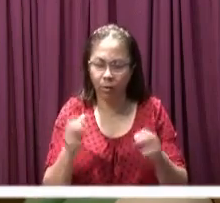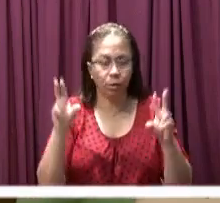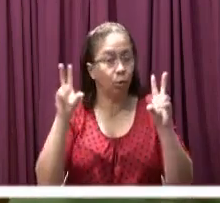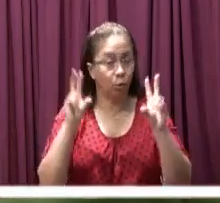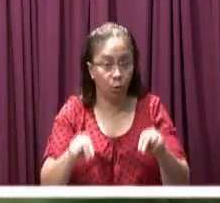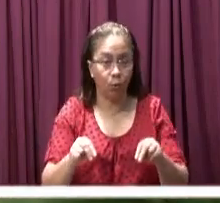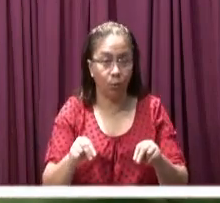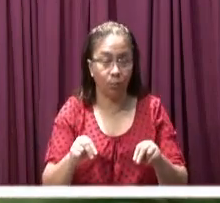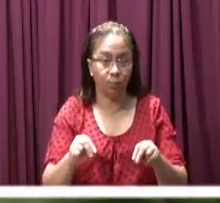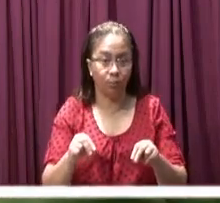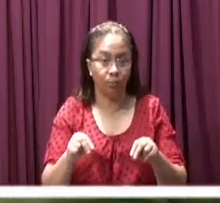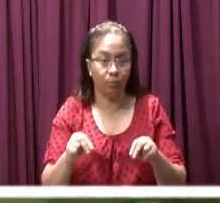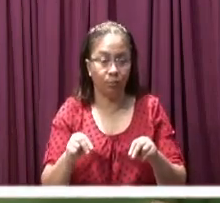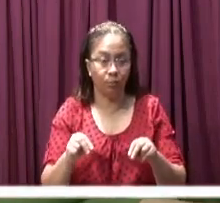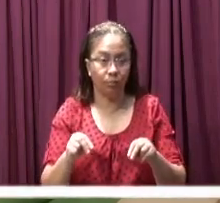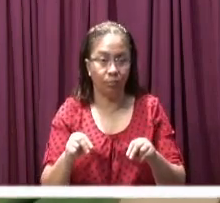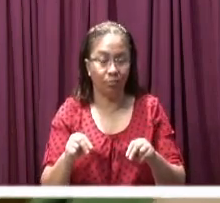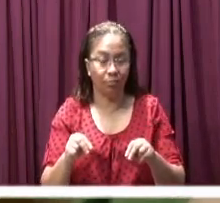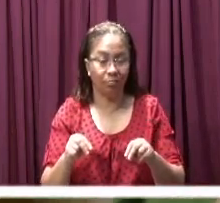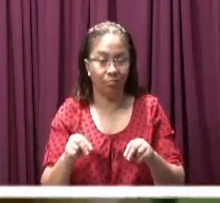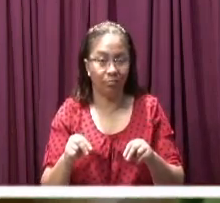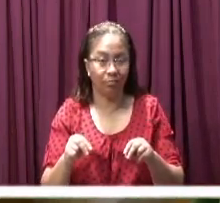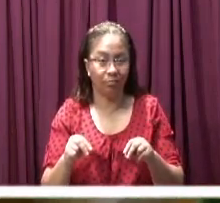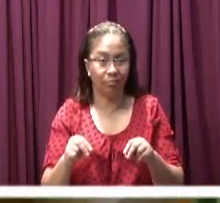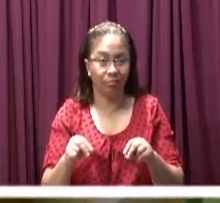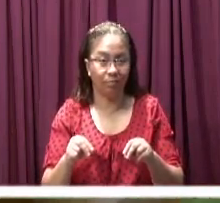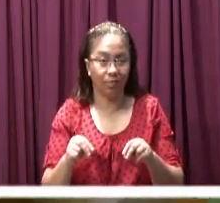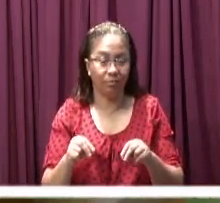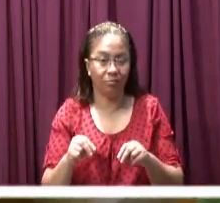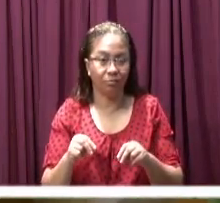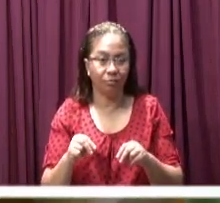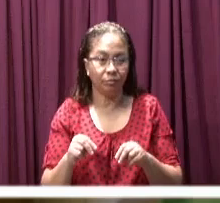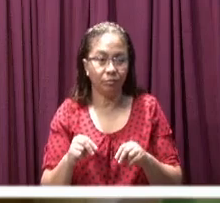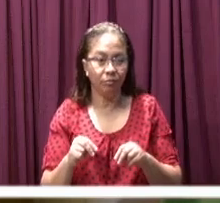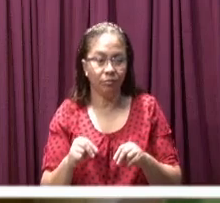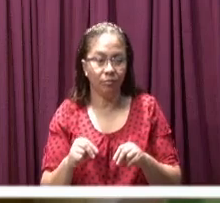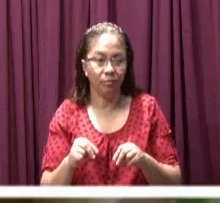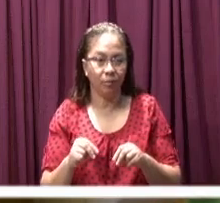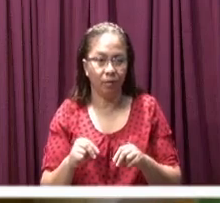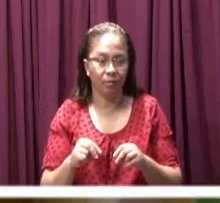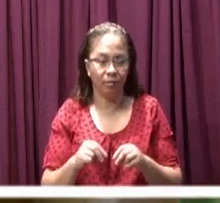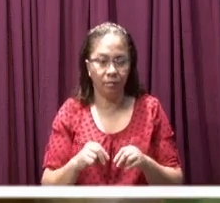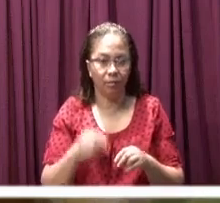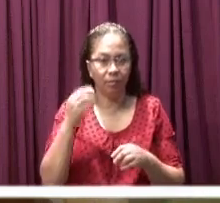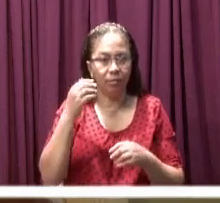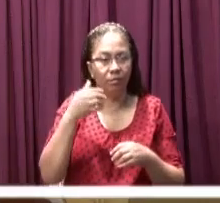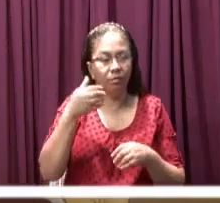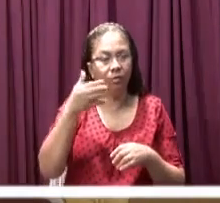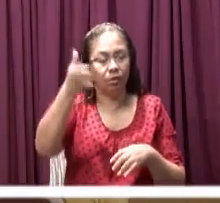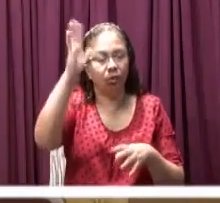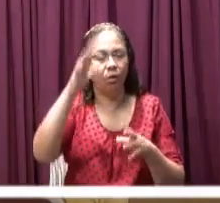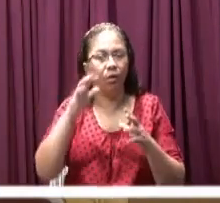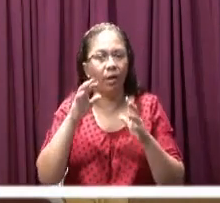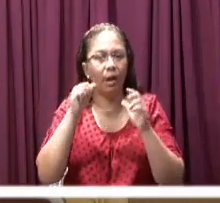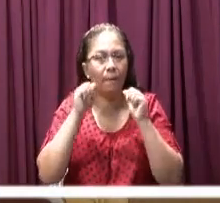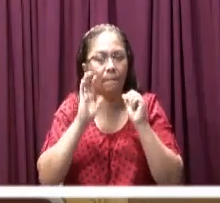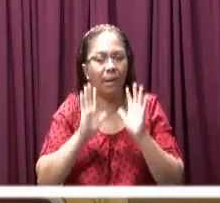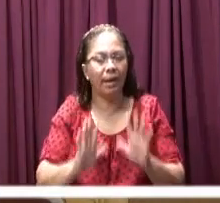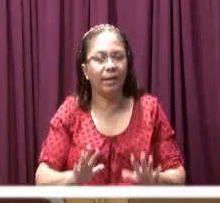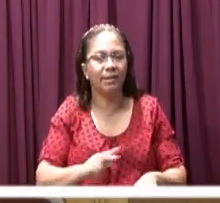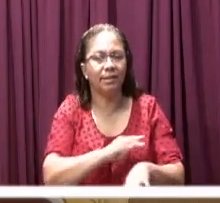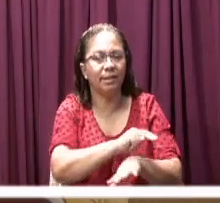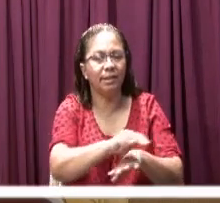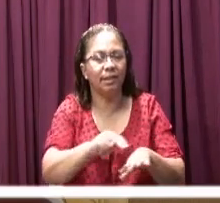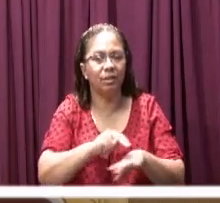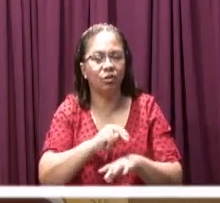because of that live. So he constituted them a kingdom